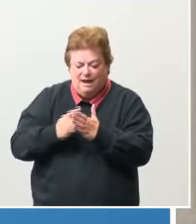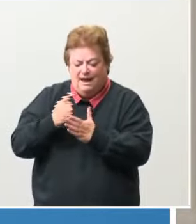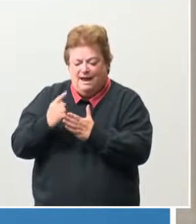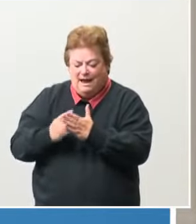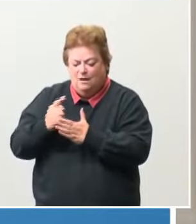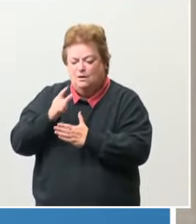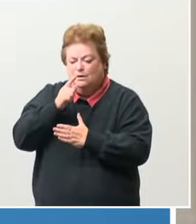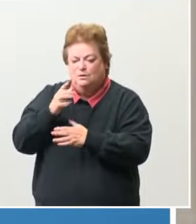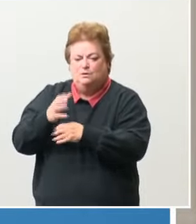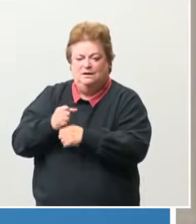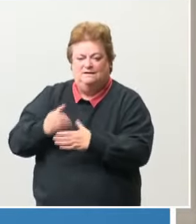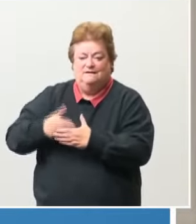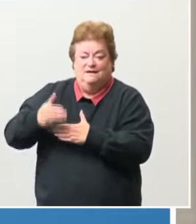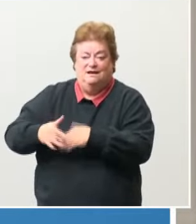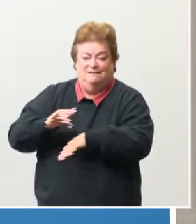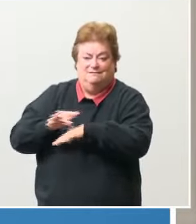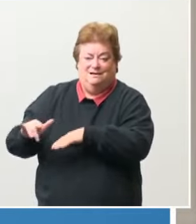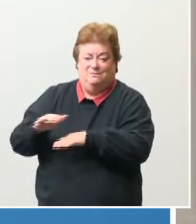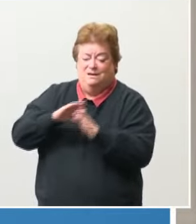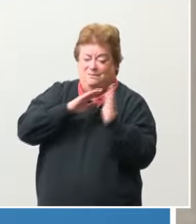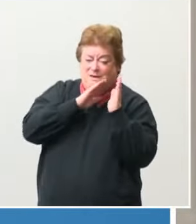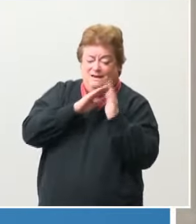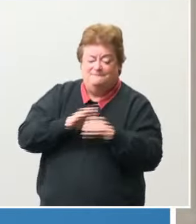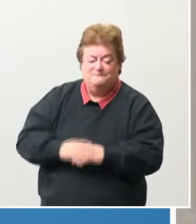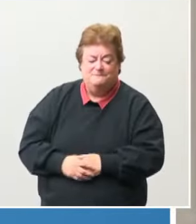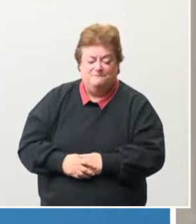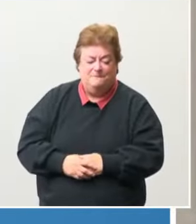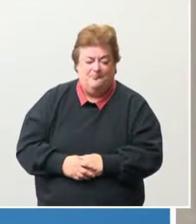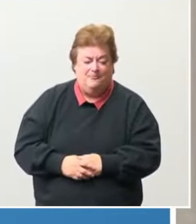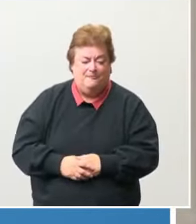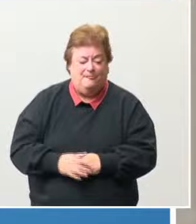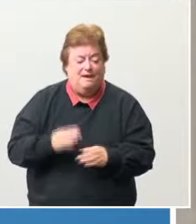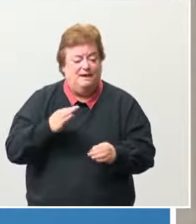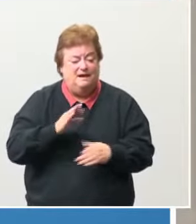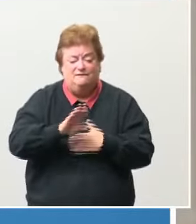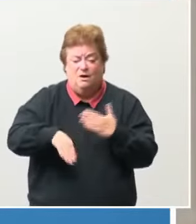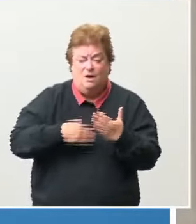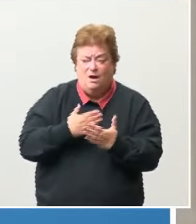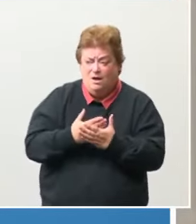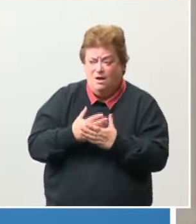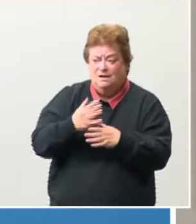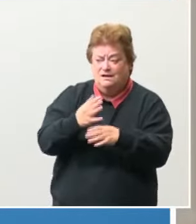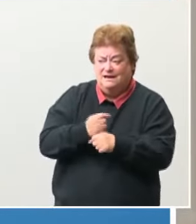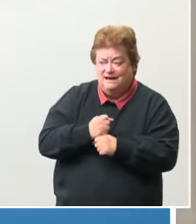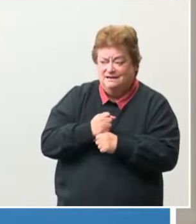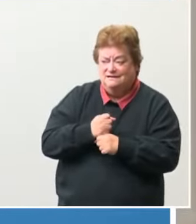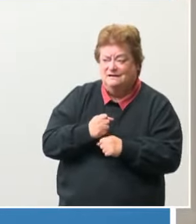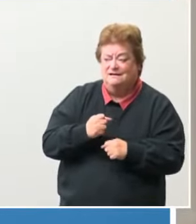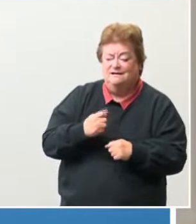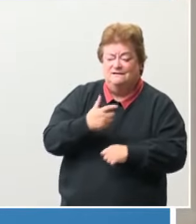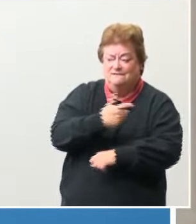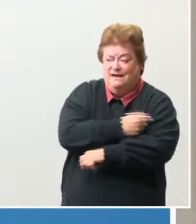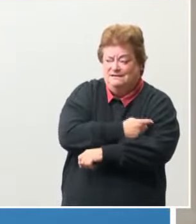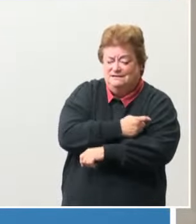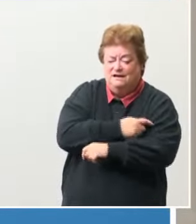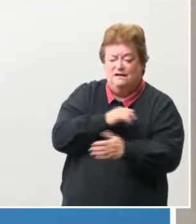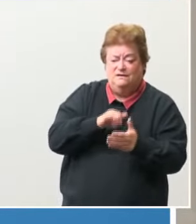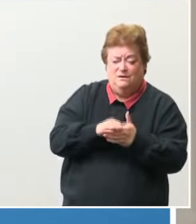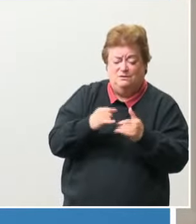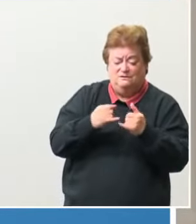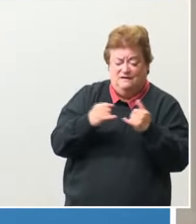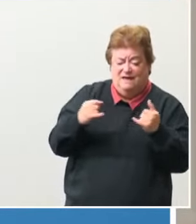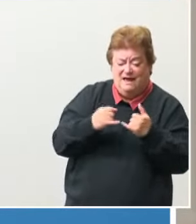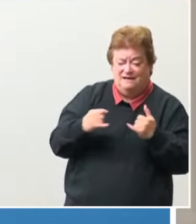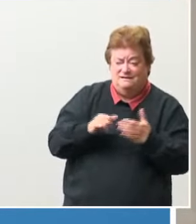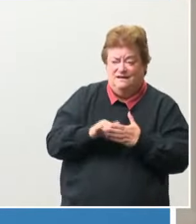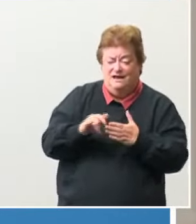next empty bed. If all were vaccinated, if you can look at the lines that Pat showed or that were on the